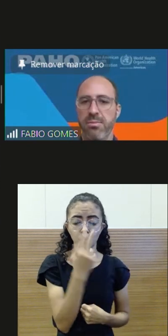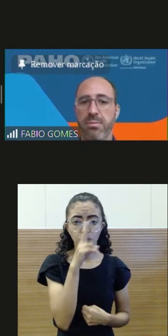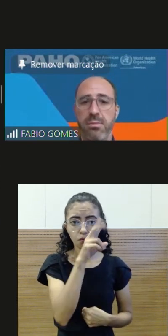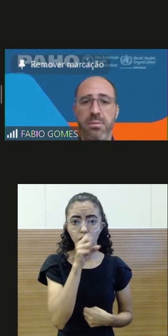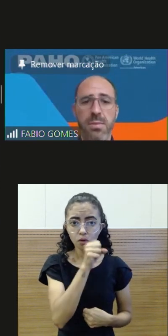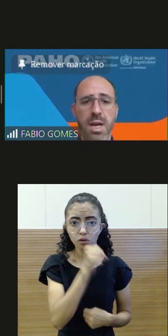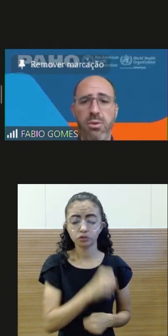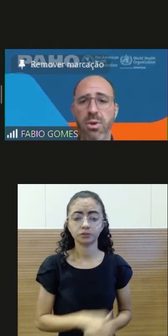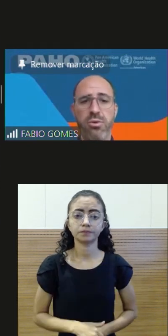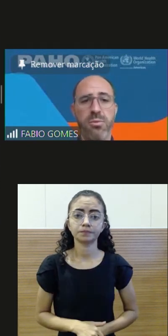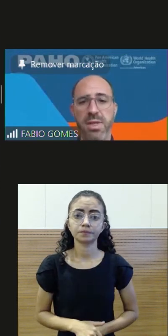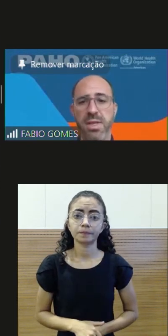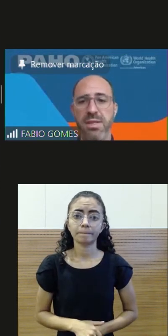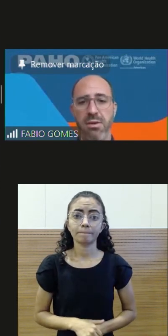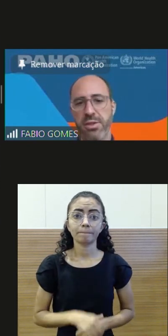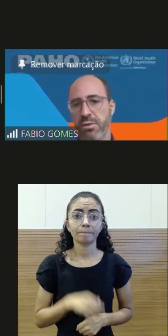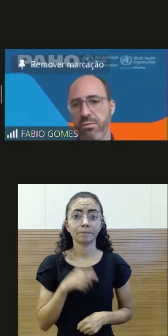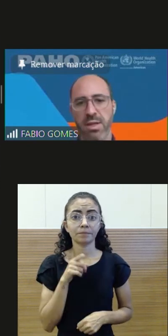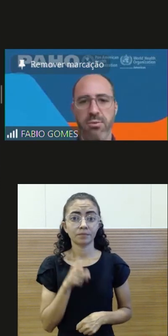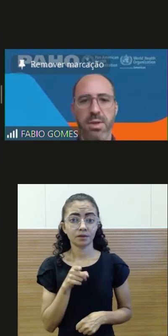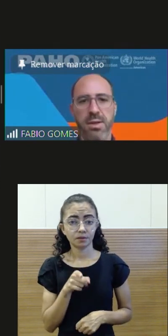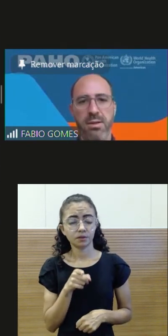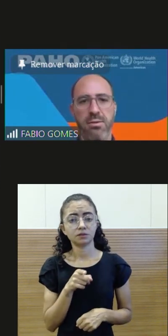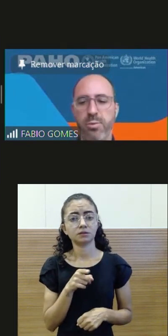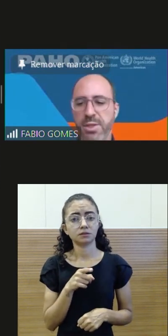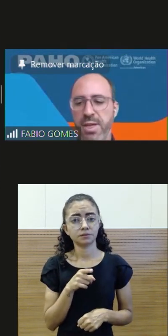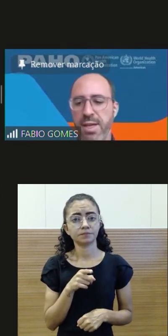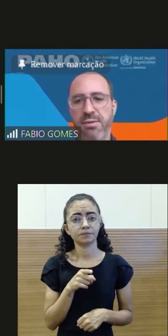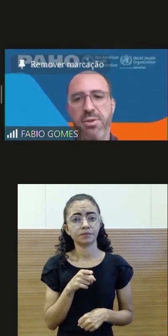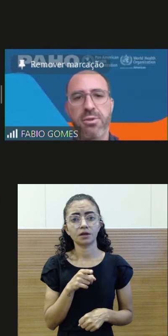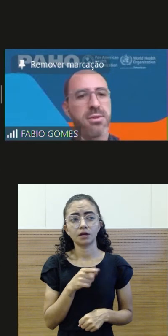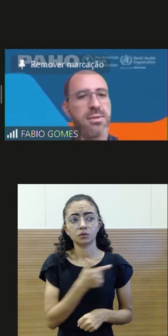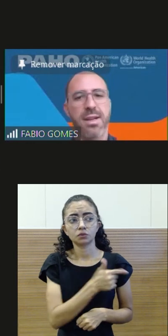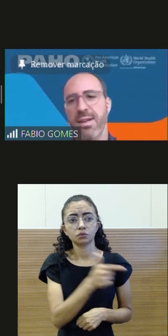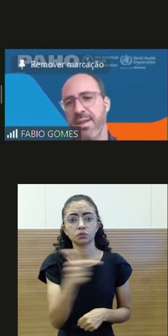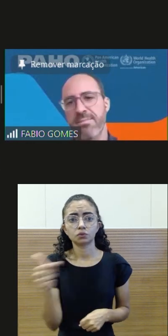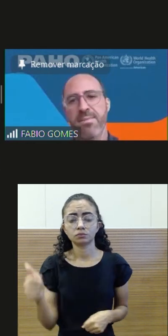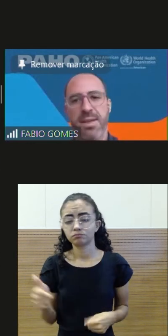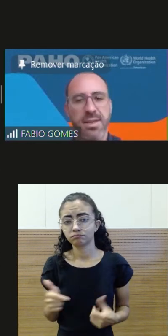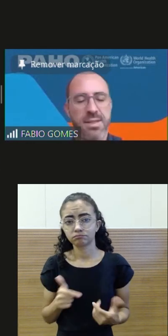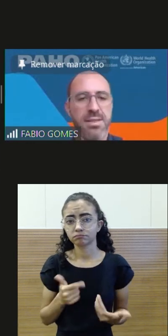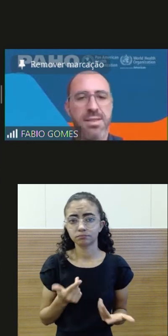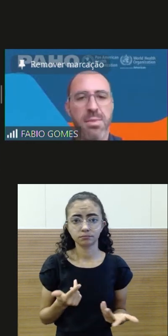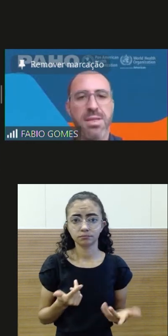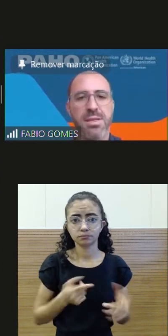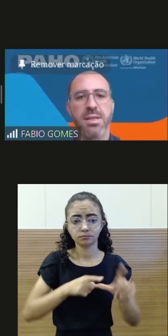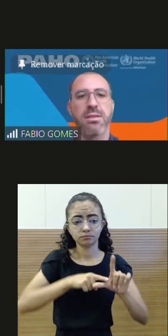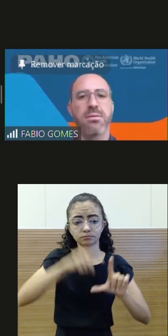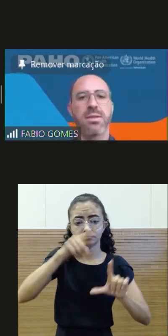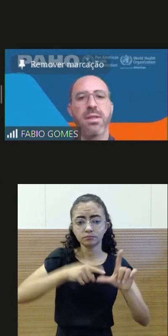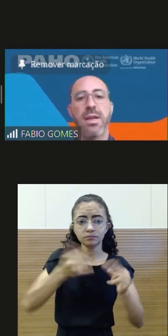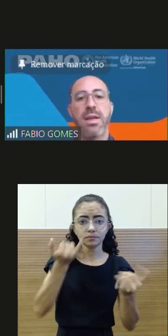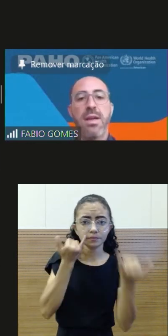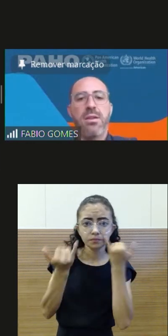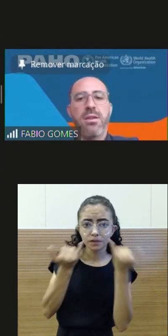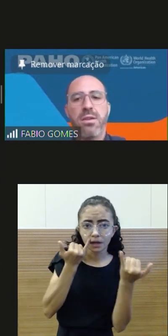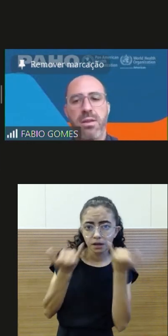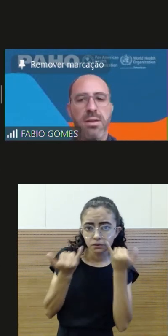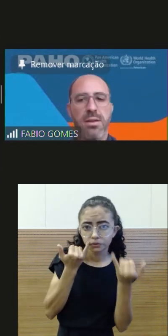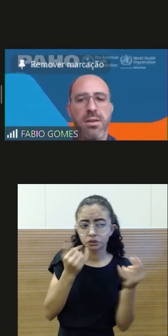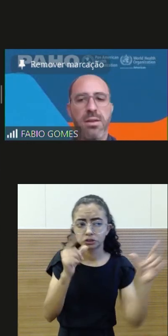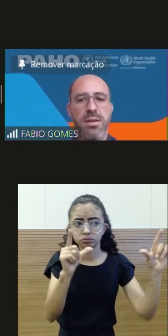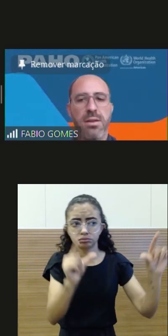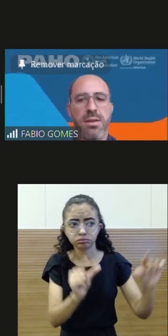ultra-processed, and this increment is substantial every year. There is no indication that it